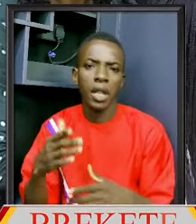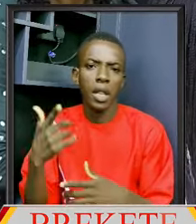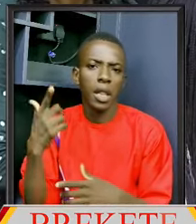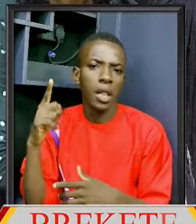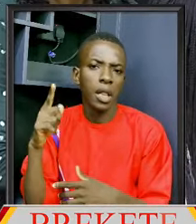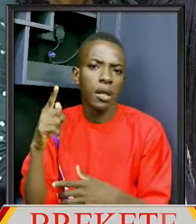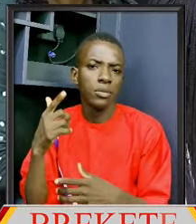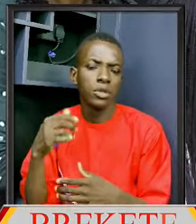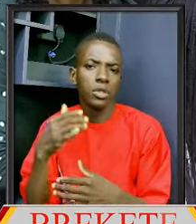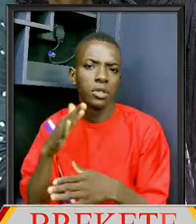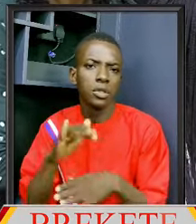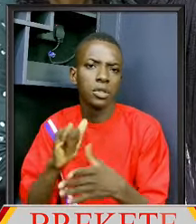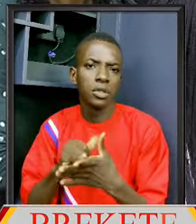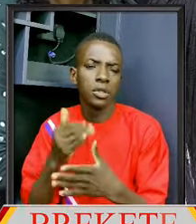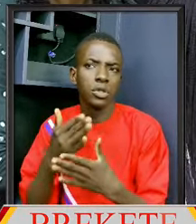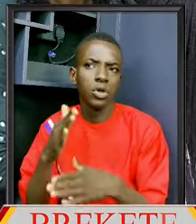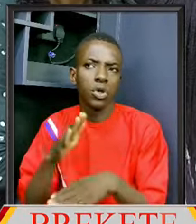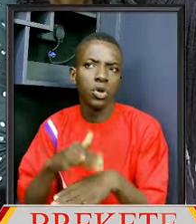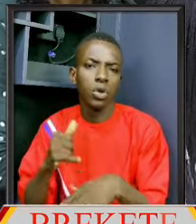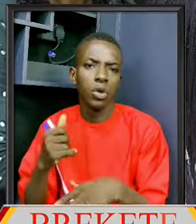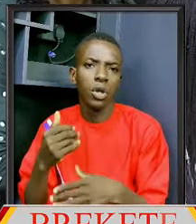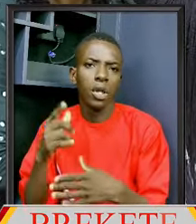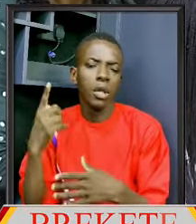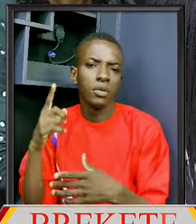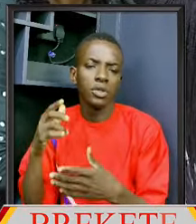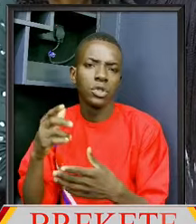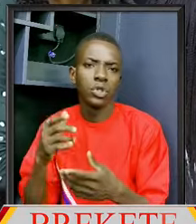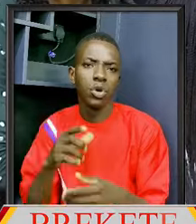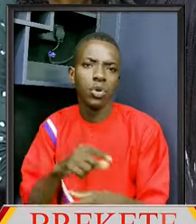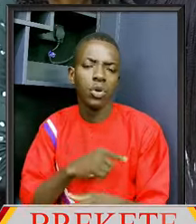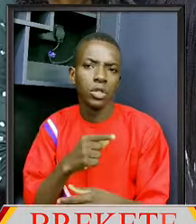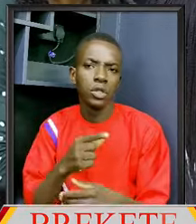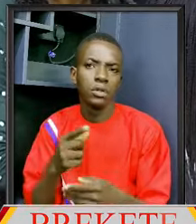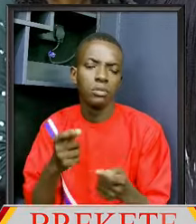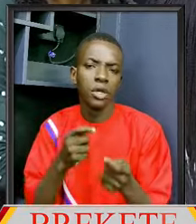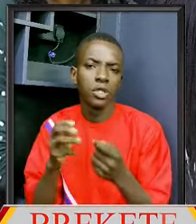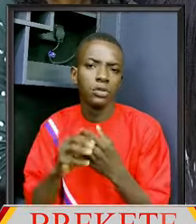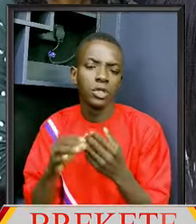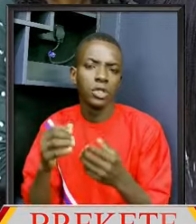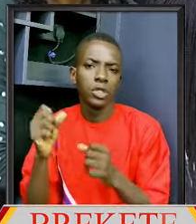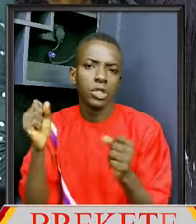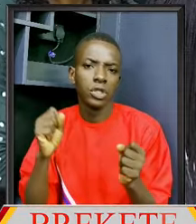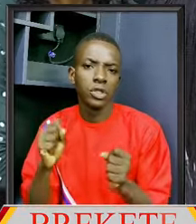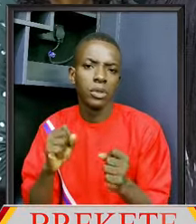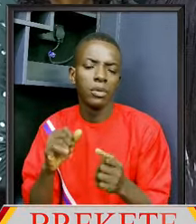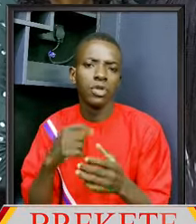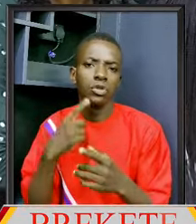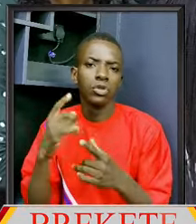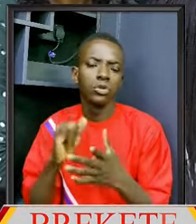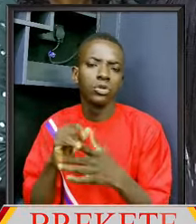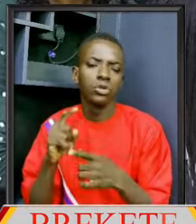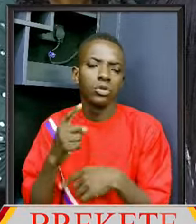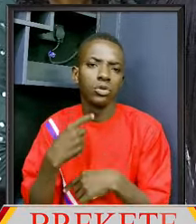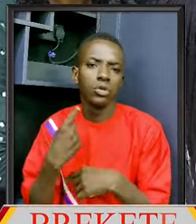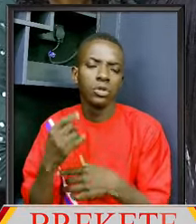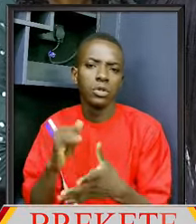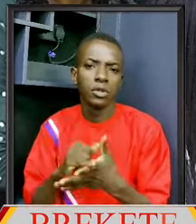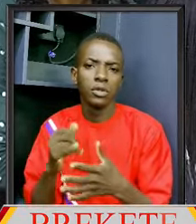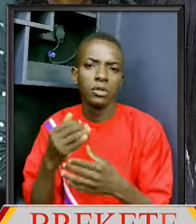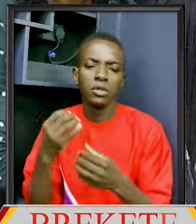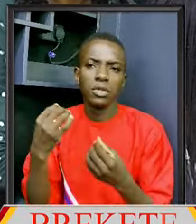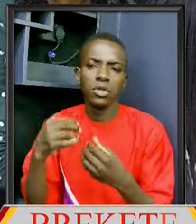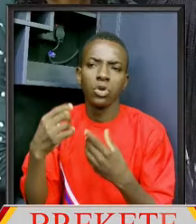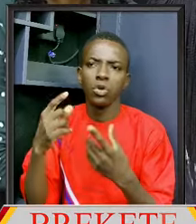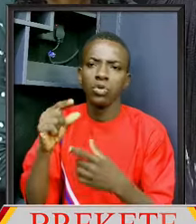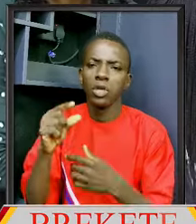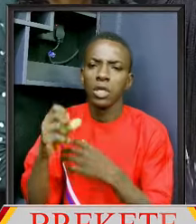That thing with the column, laboratory quality management system. As I they talk to you, this is why I say you don't